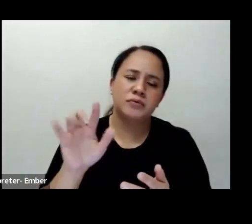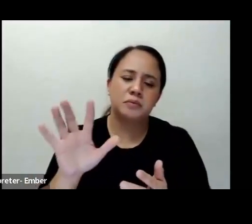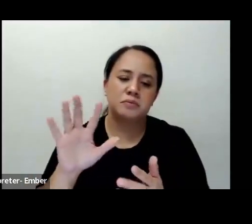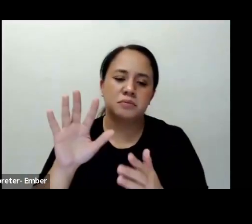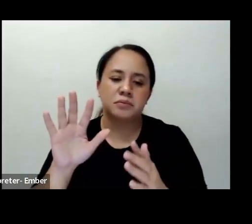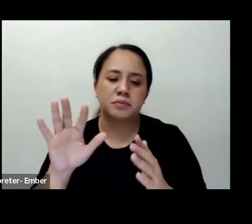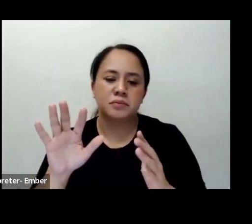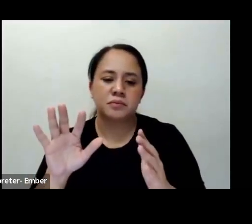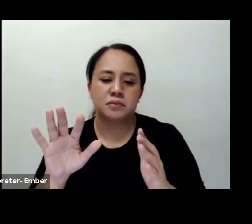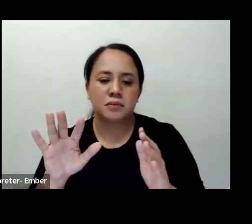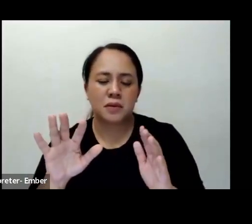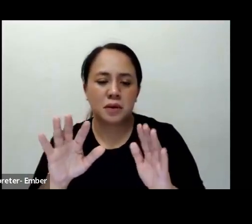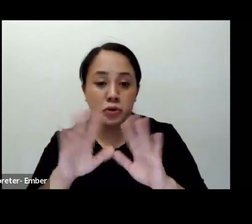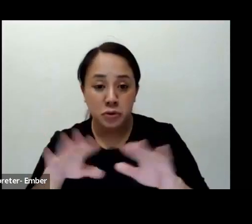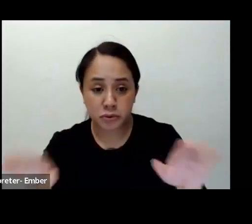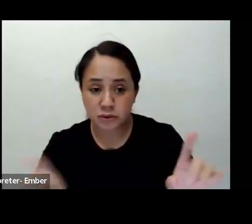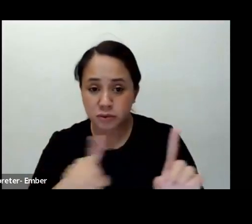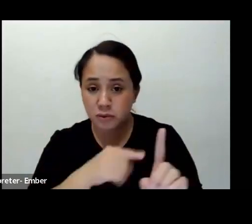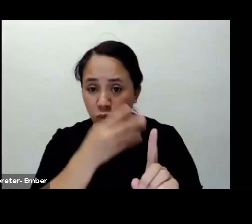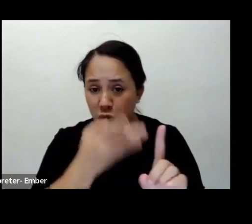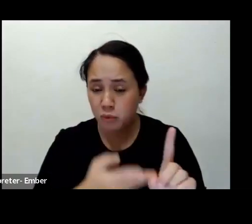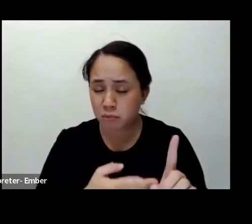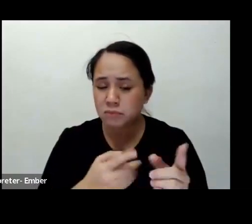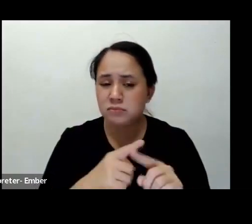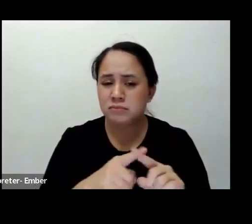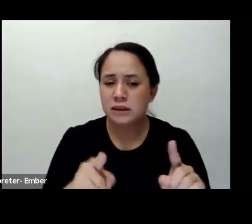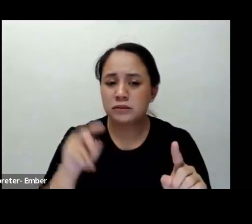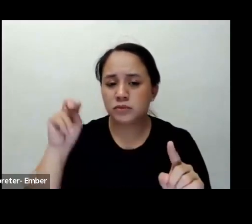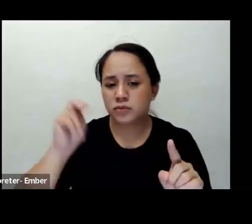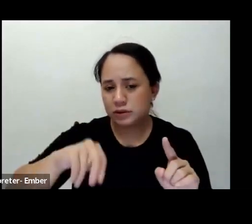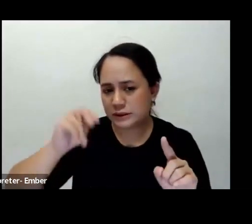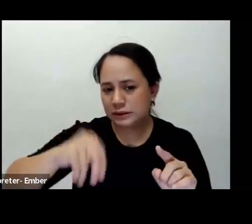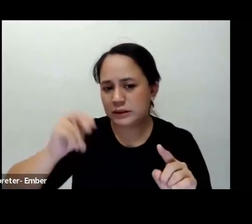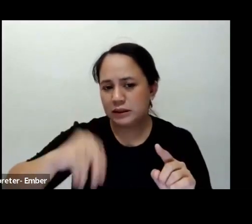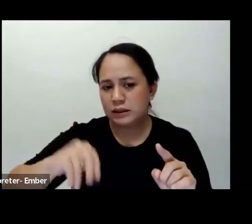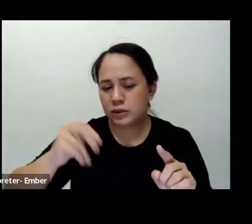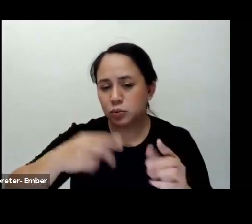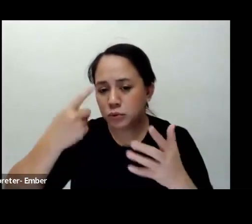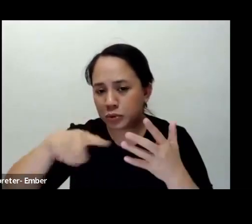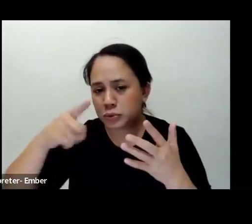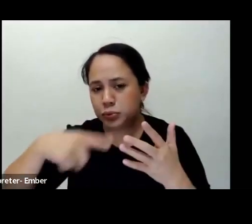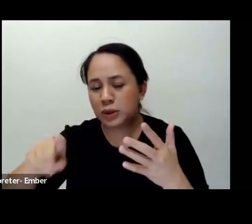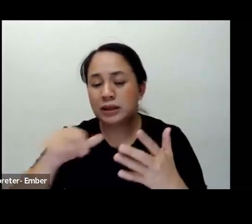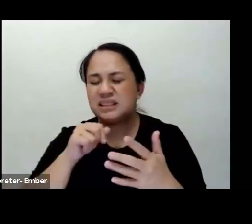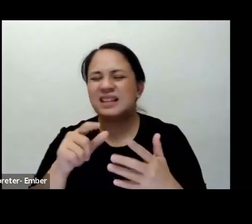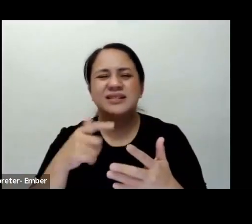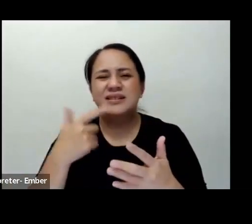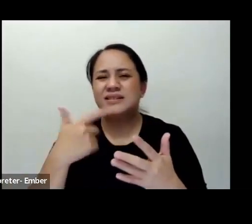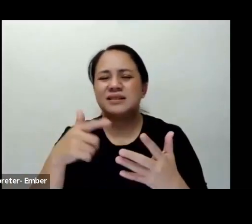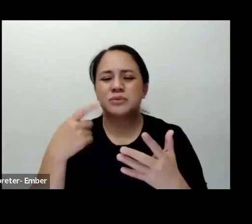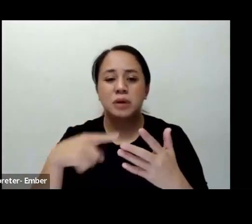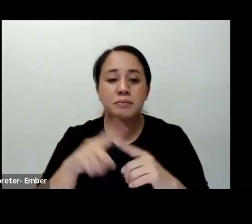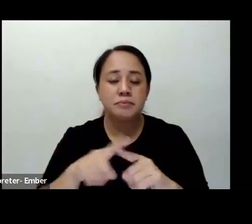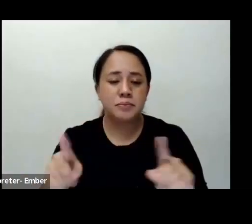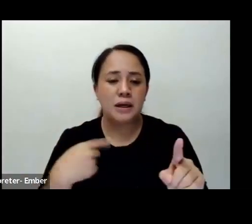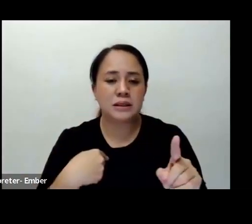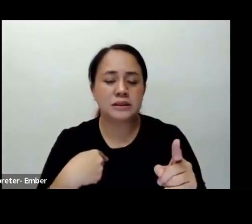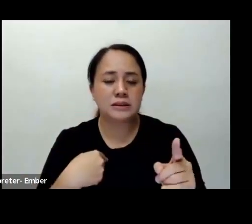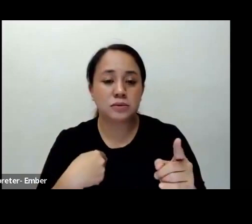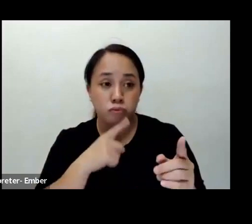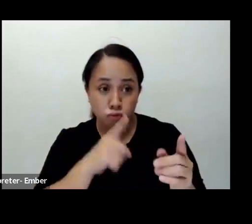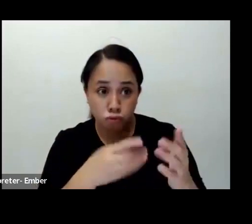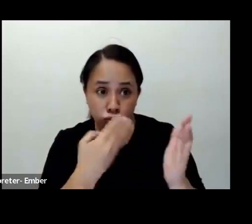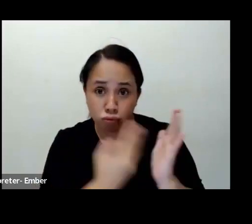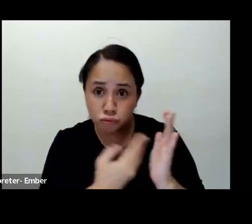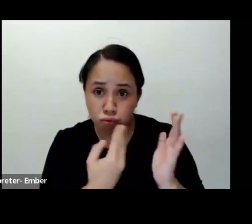woman. So we need to have the validation, not really a validation, but a confirmation